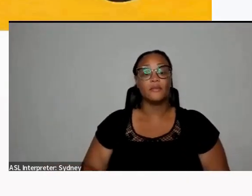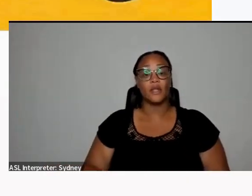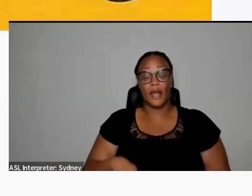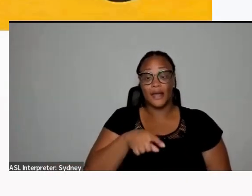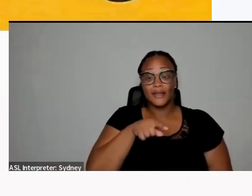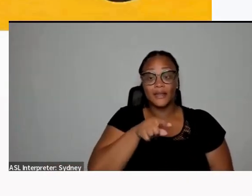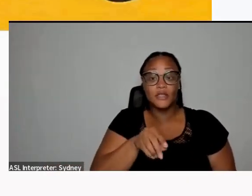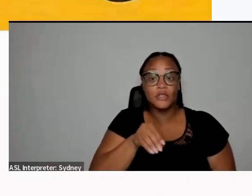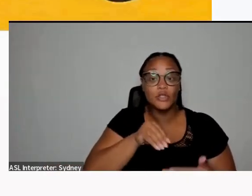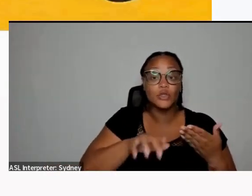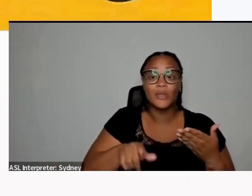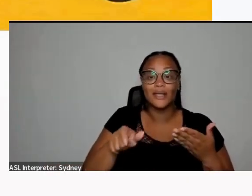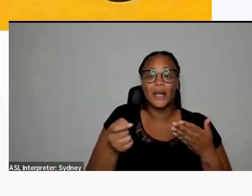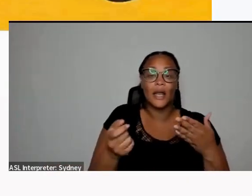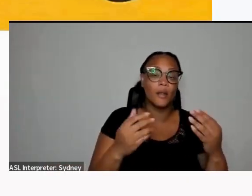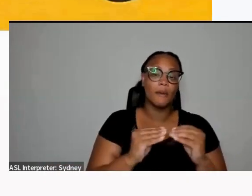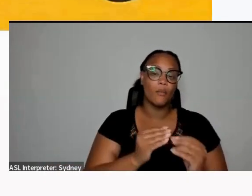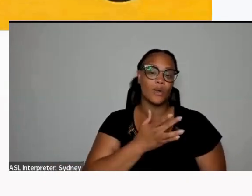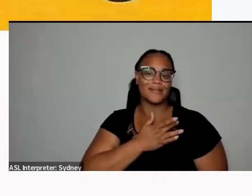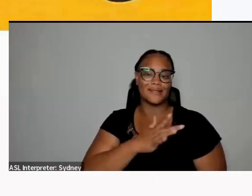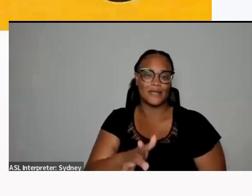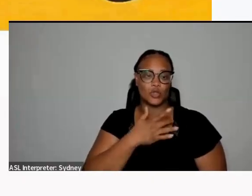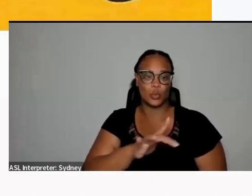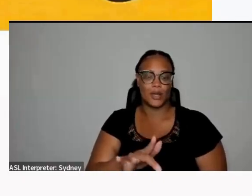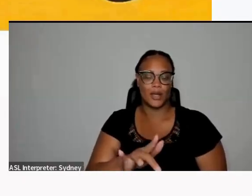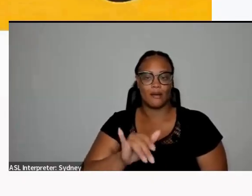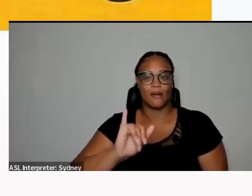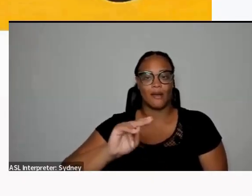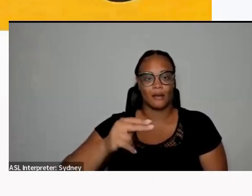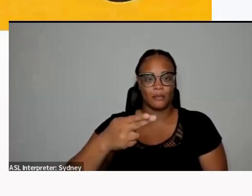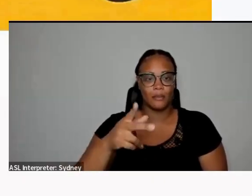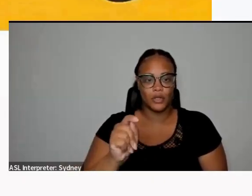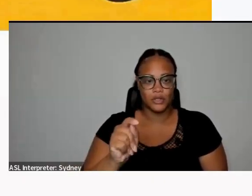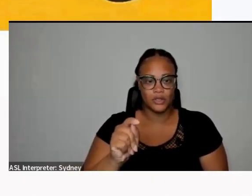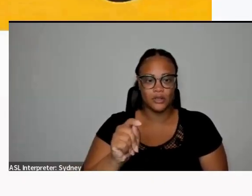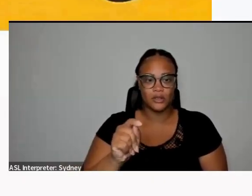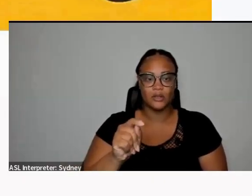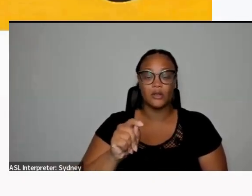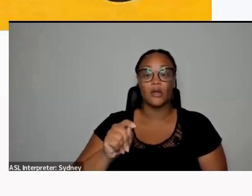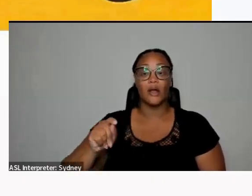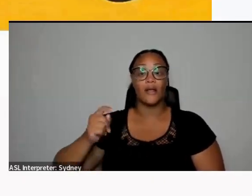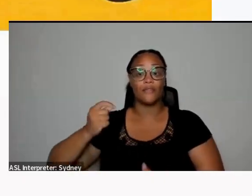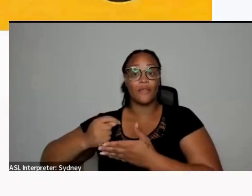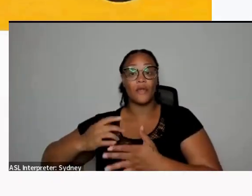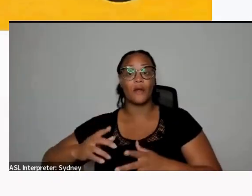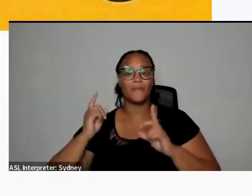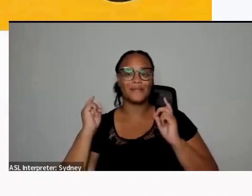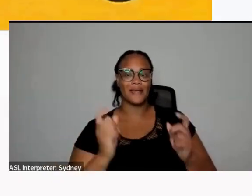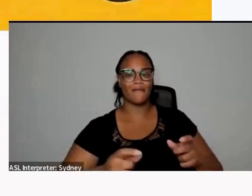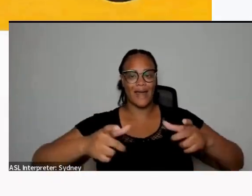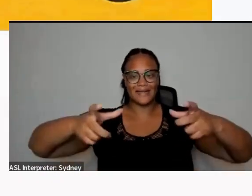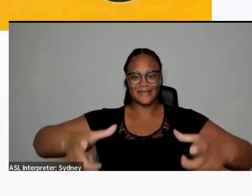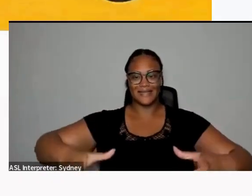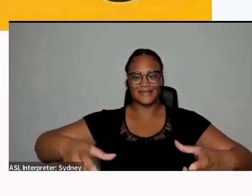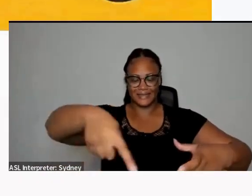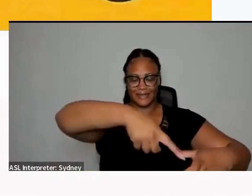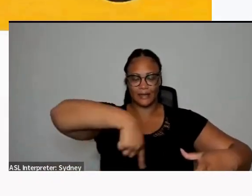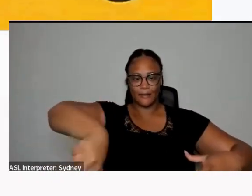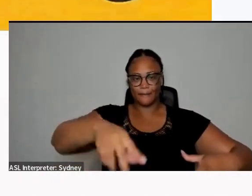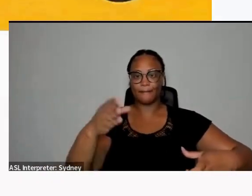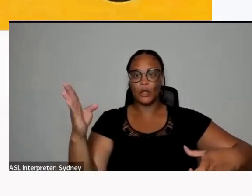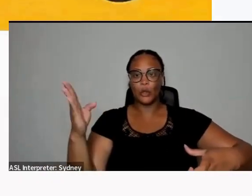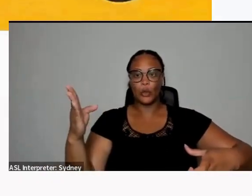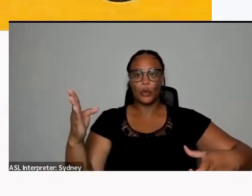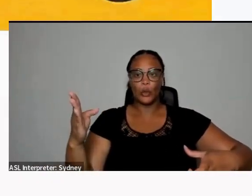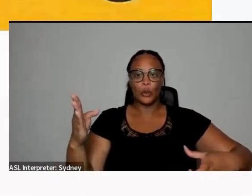input, the physical therapist had a little disc for her to put her hands on. And this is something that you